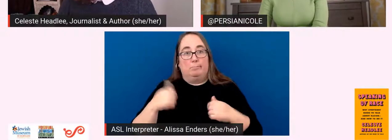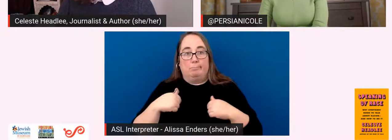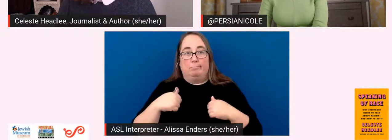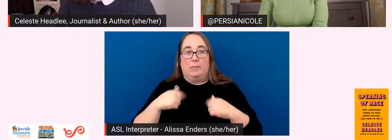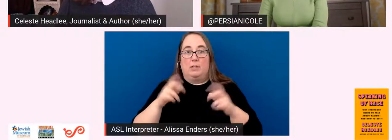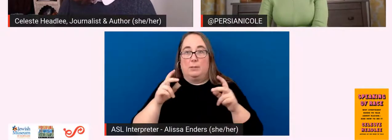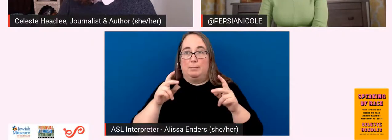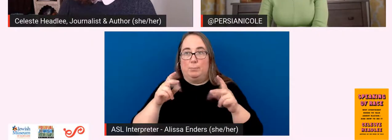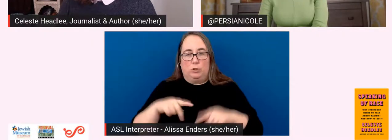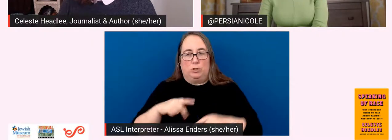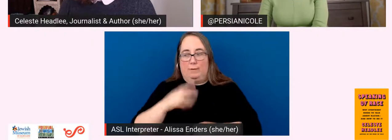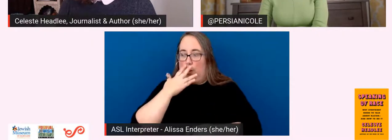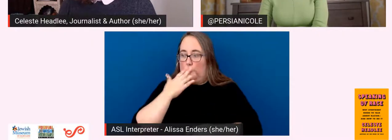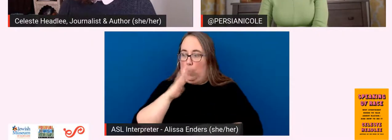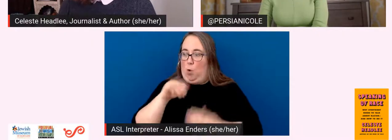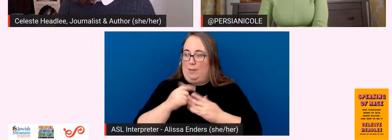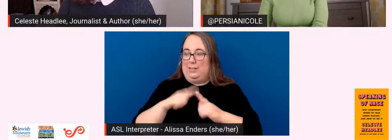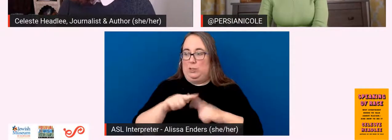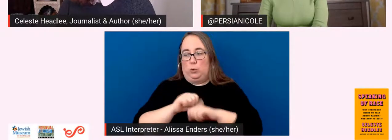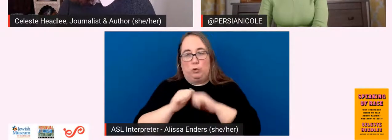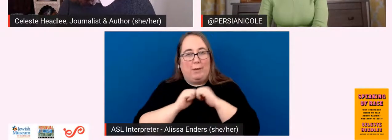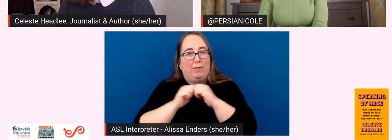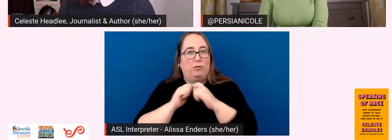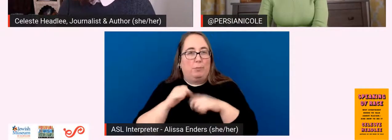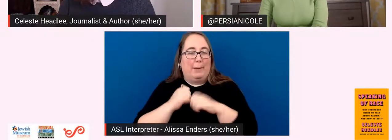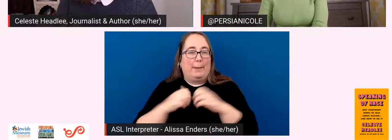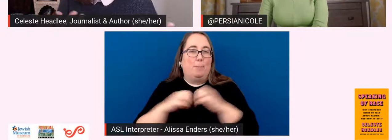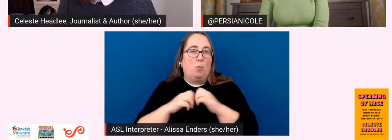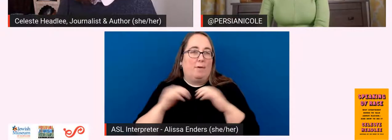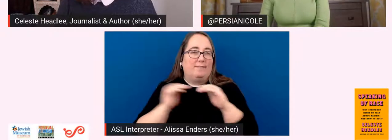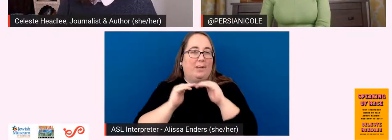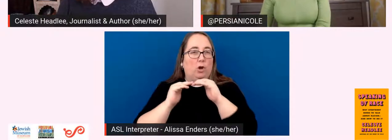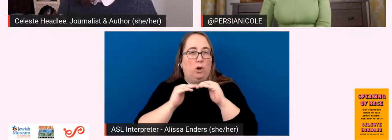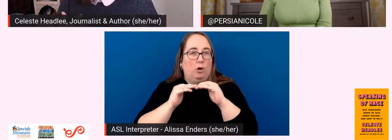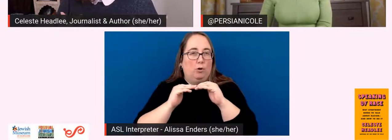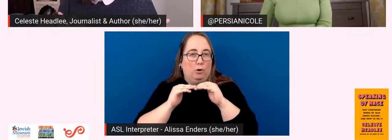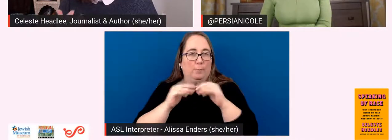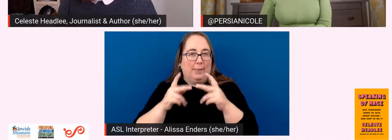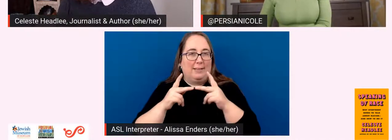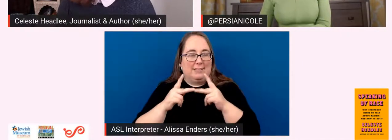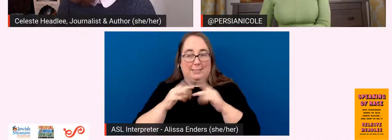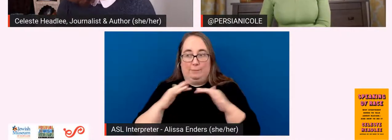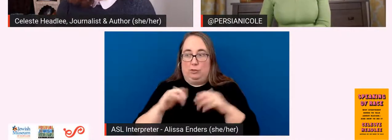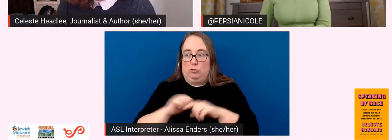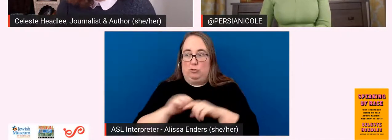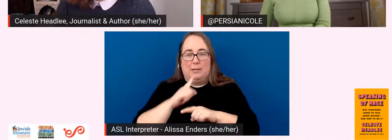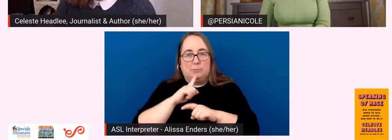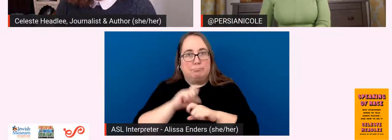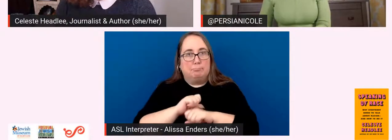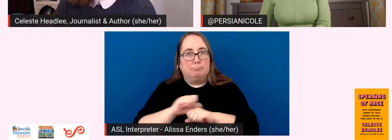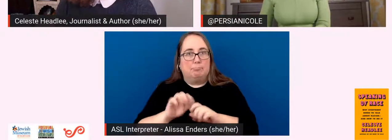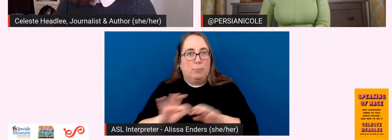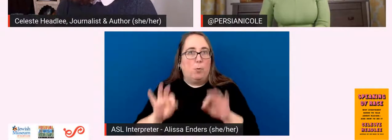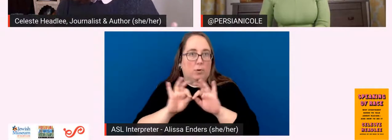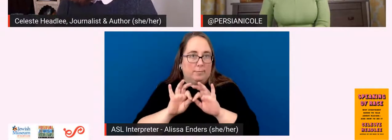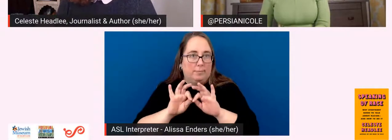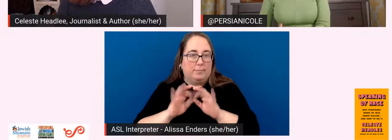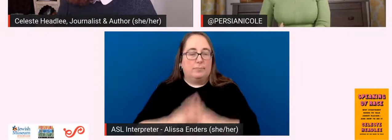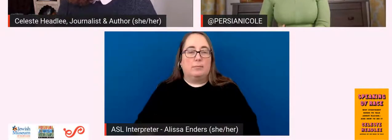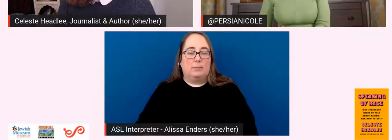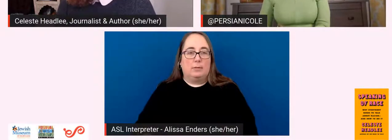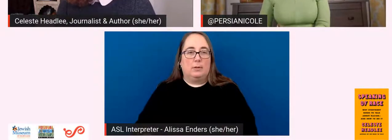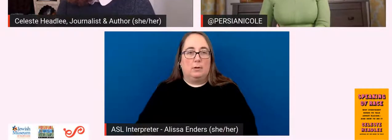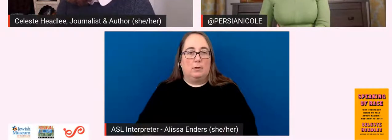think we all need to be working together to make this a more fair and equitable place. Diversity training to me is very important. Mm-hmm. And then